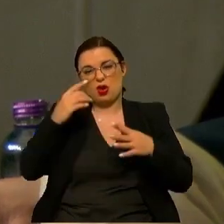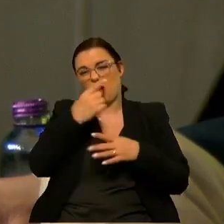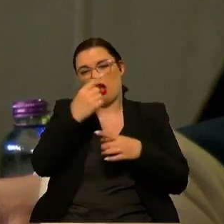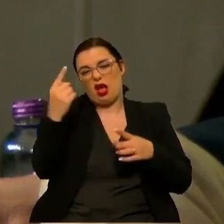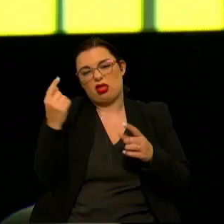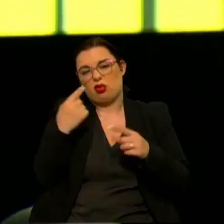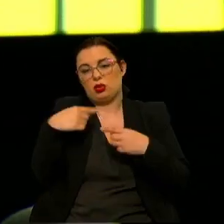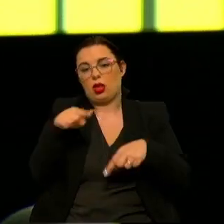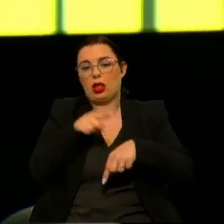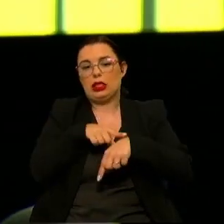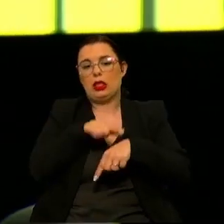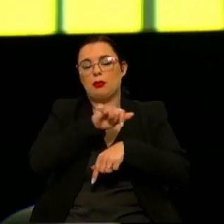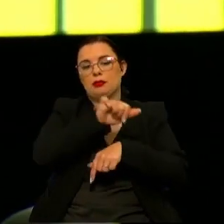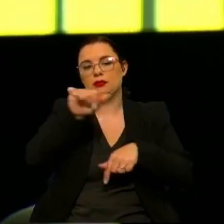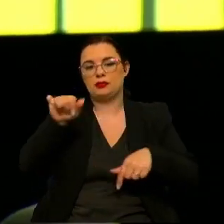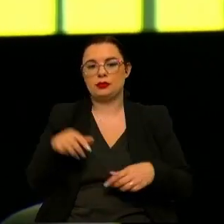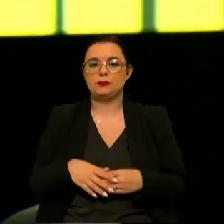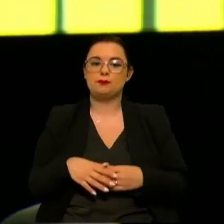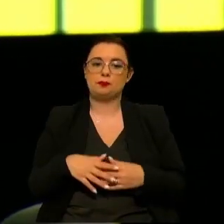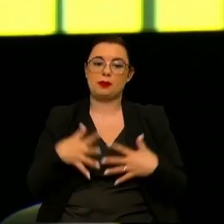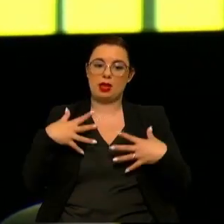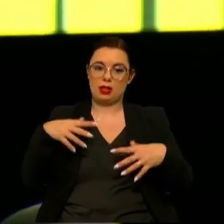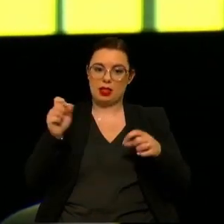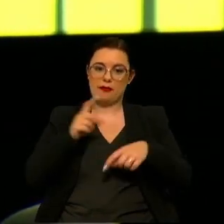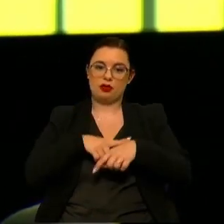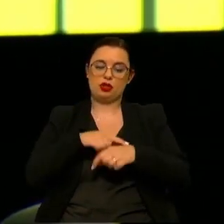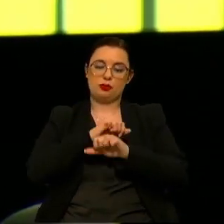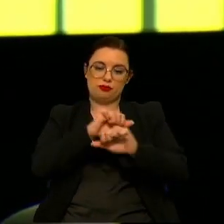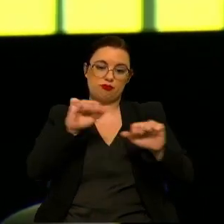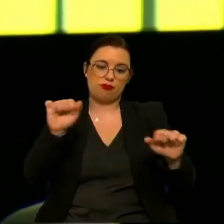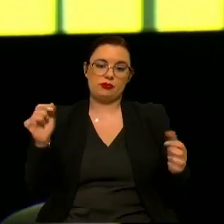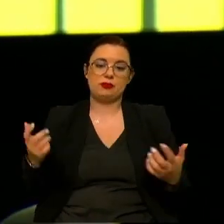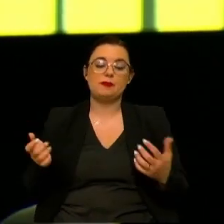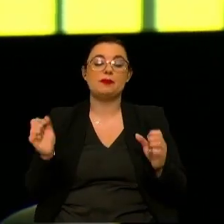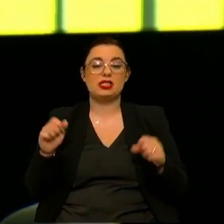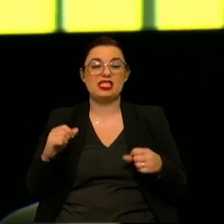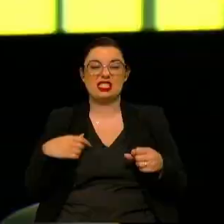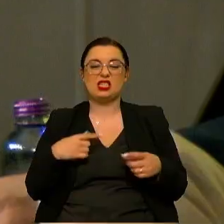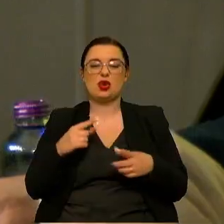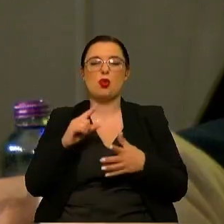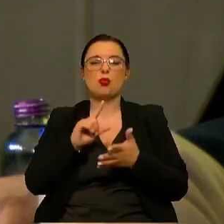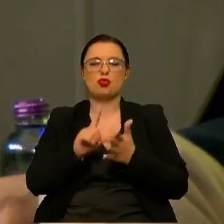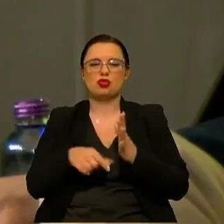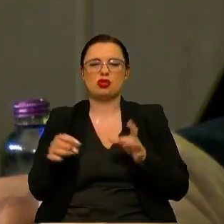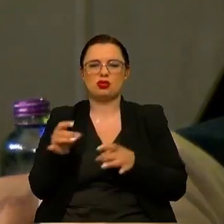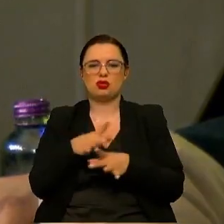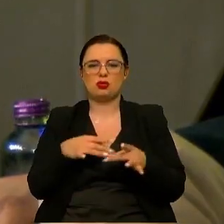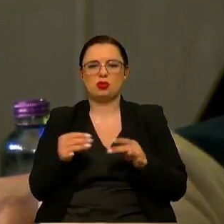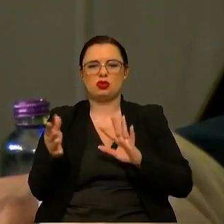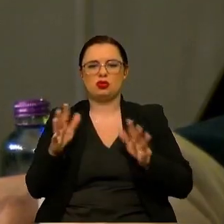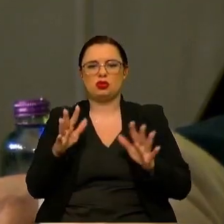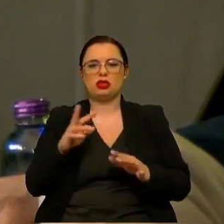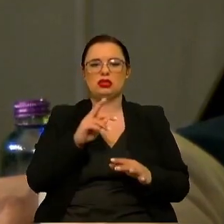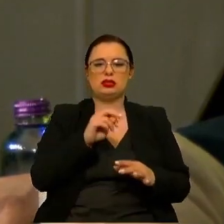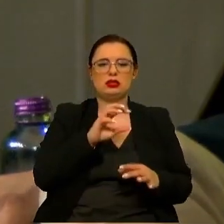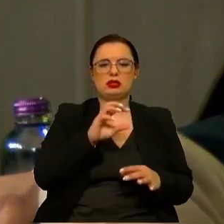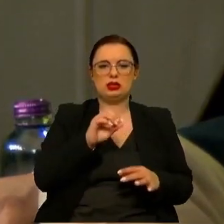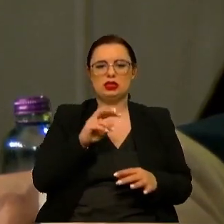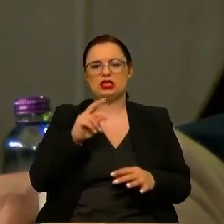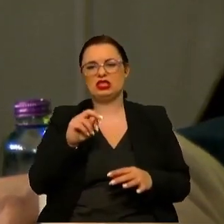for Europe, I don't know. So it will take time. Yes, European